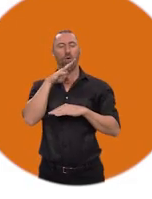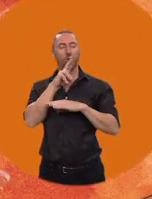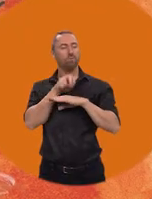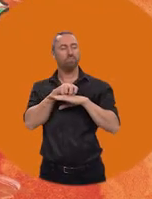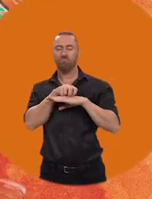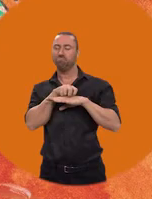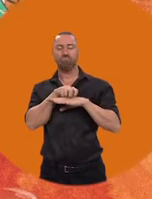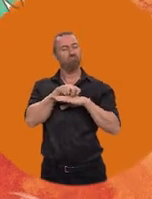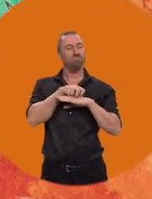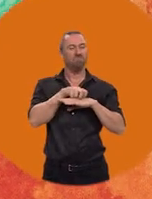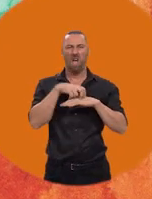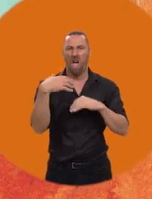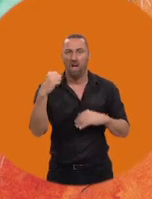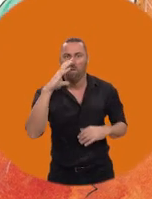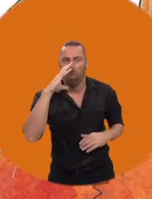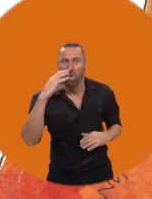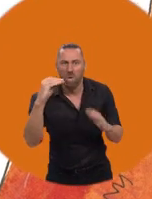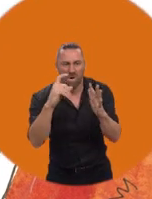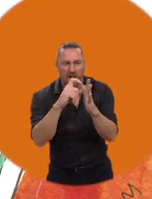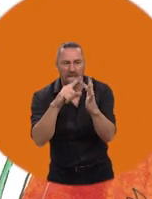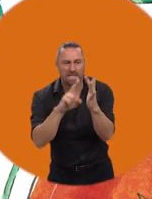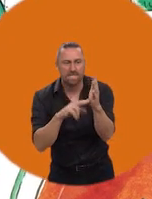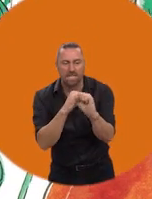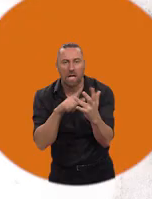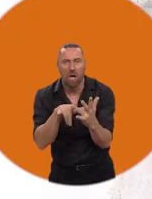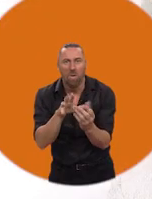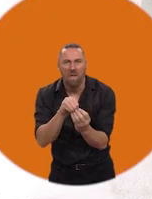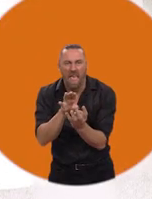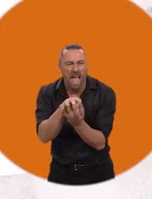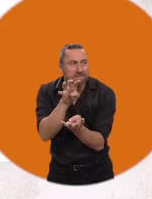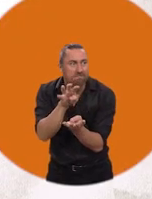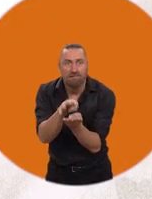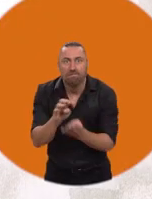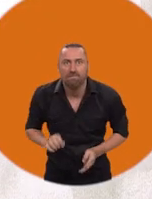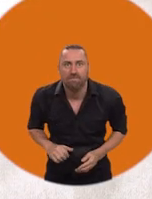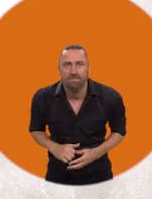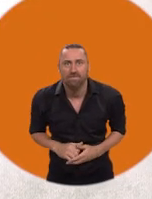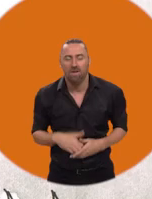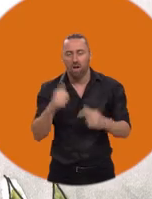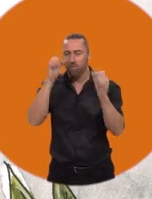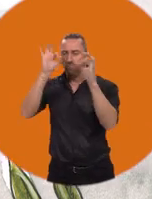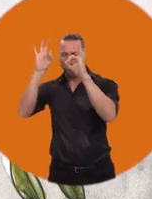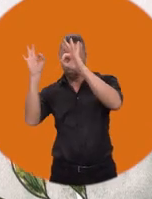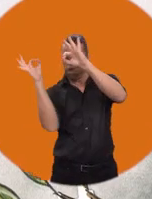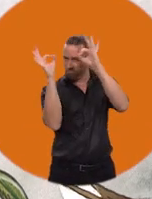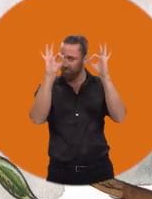The dangerous dingo with a teeth-gnashing bite. The bulgy-eyed possum, who came out at